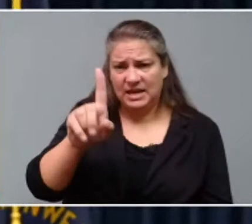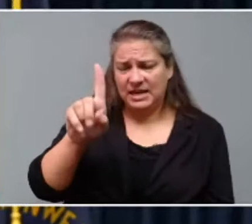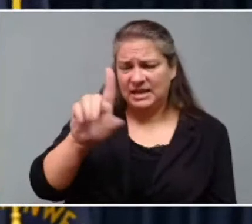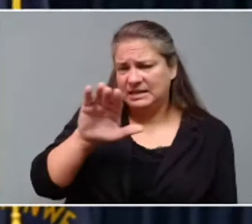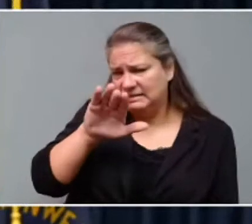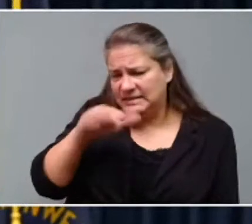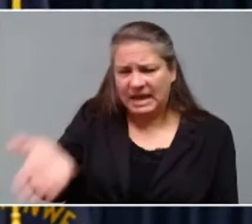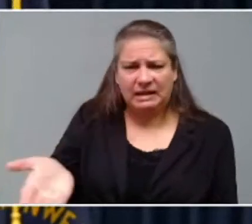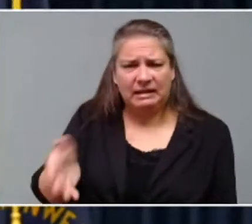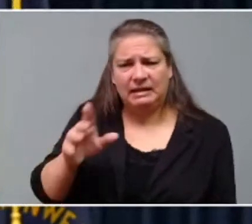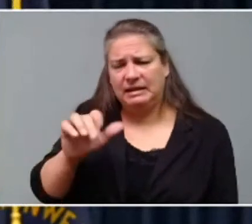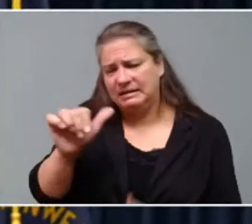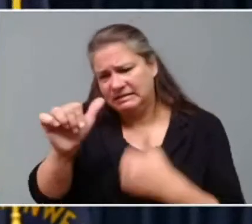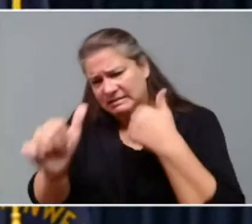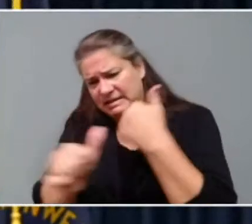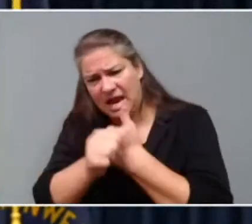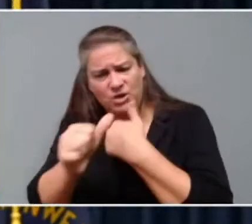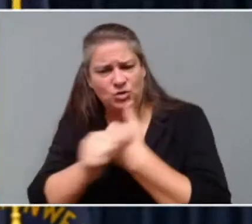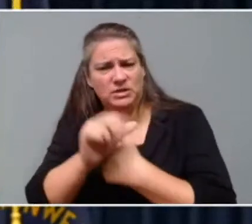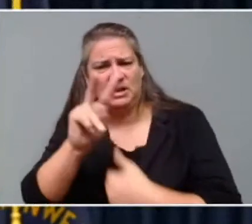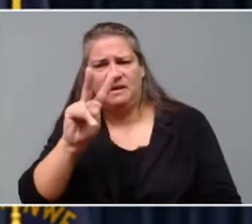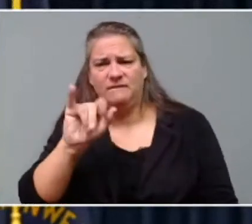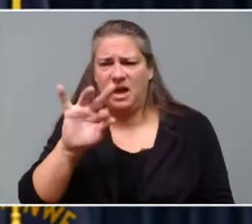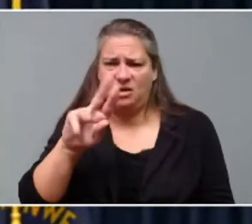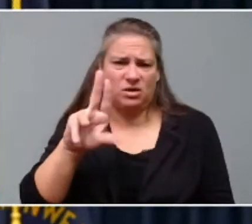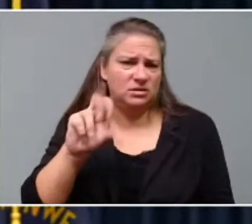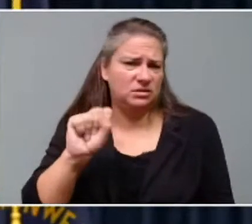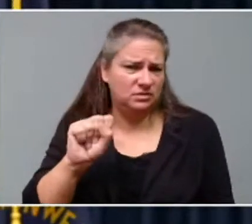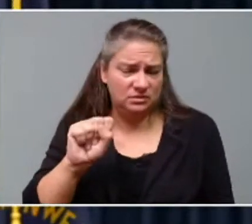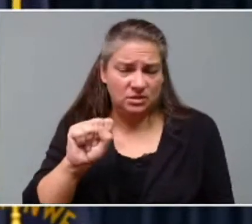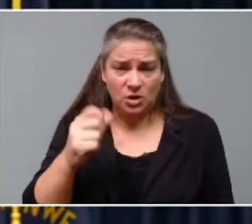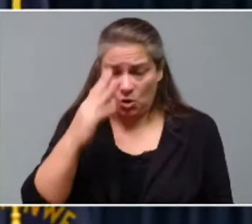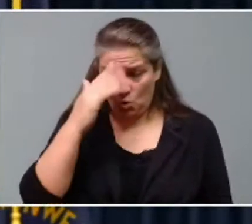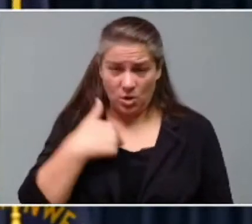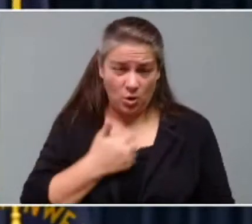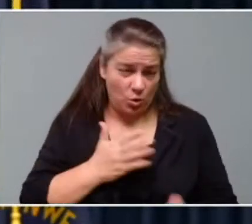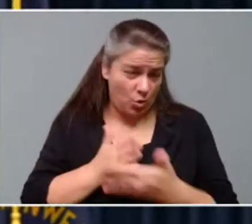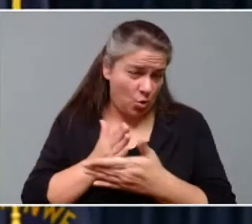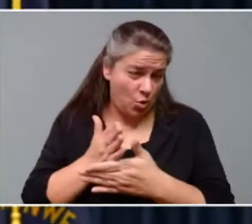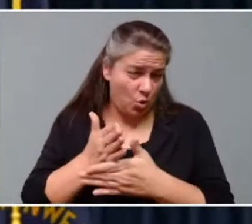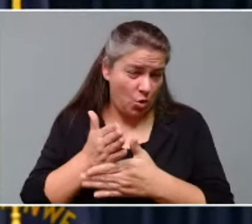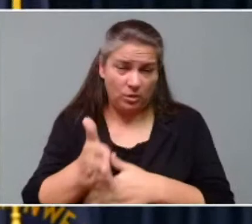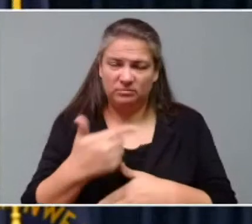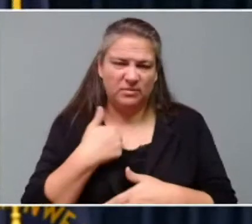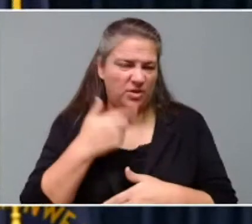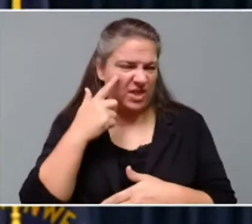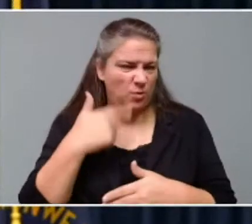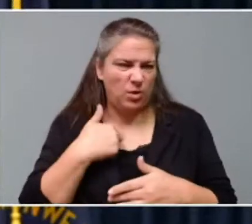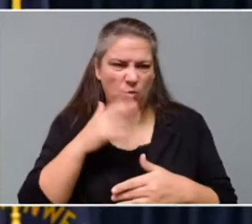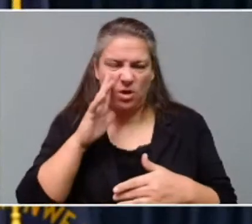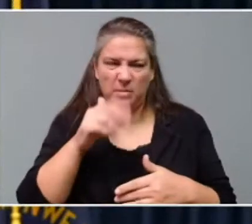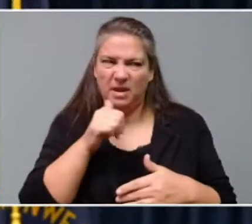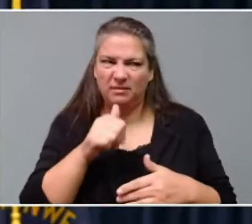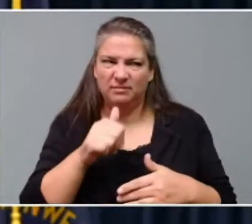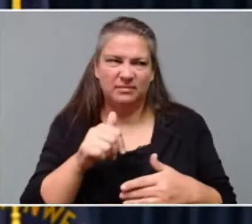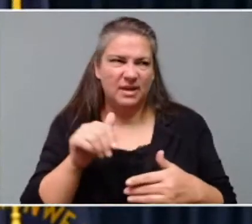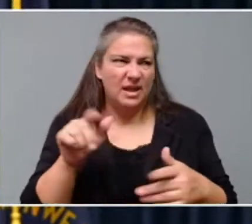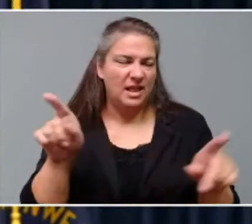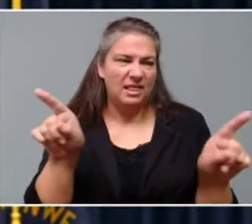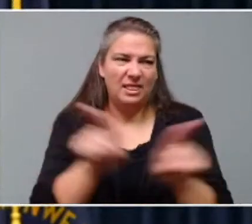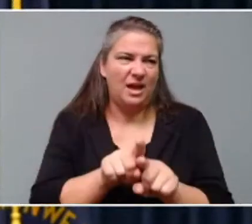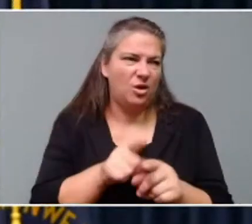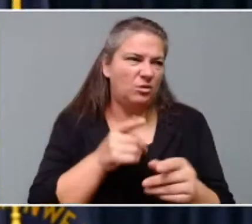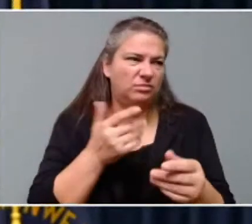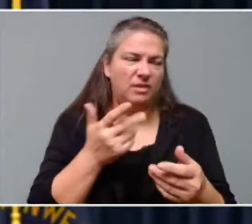virus. Even after what we're going through, I don't think that we will be anywhere close to the devastation that we have seen in so